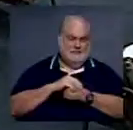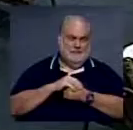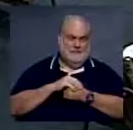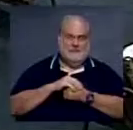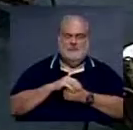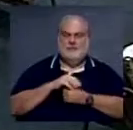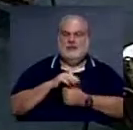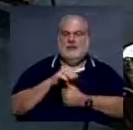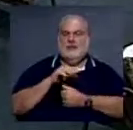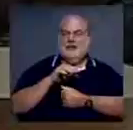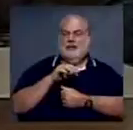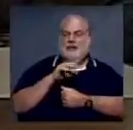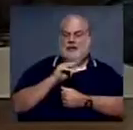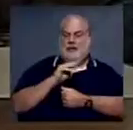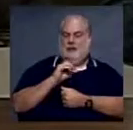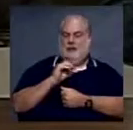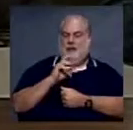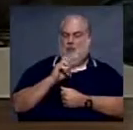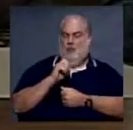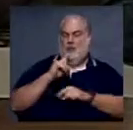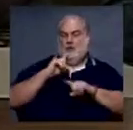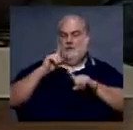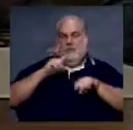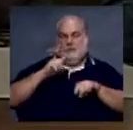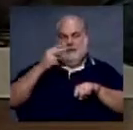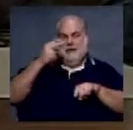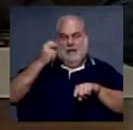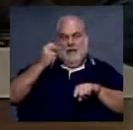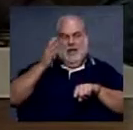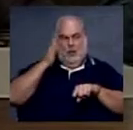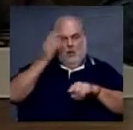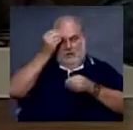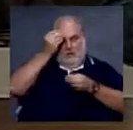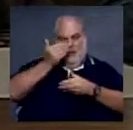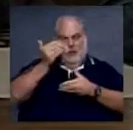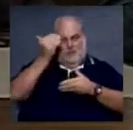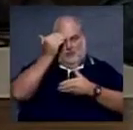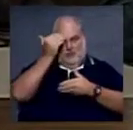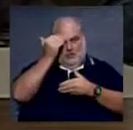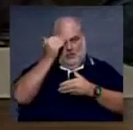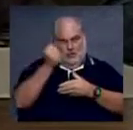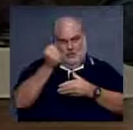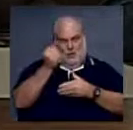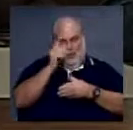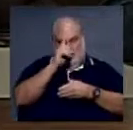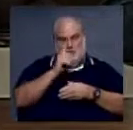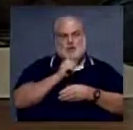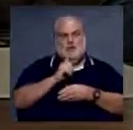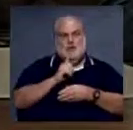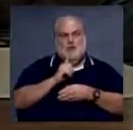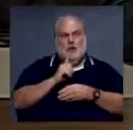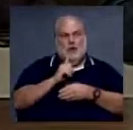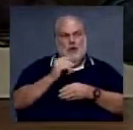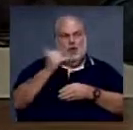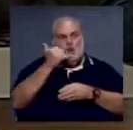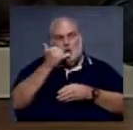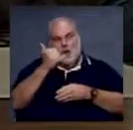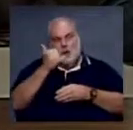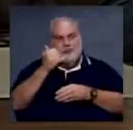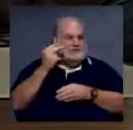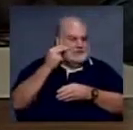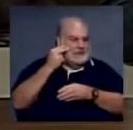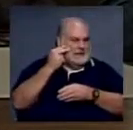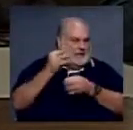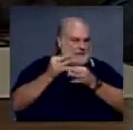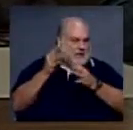Director, he did respond and said he would let us know. So I'm sure, and we can call him and see if he's